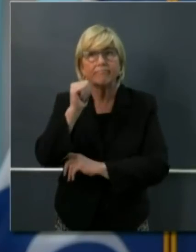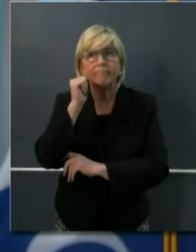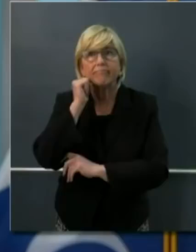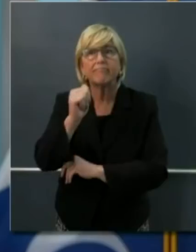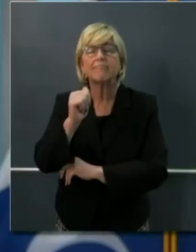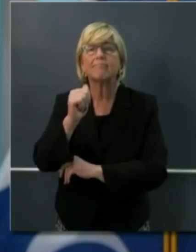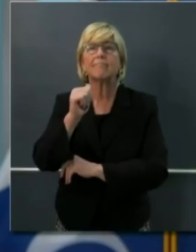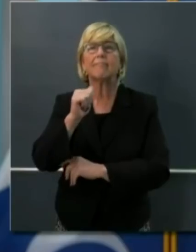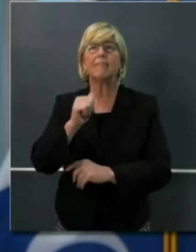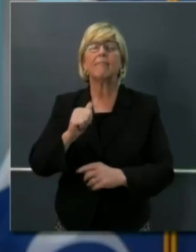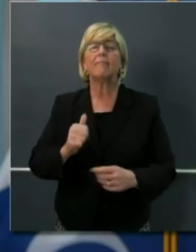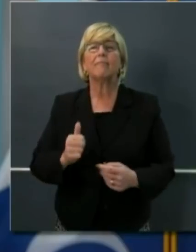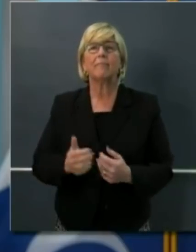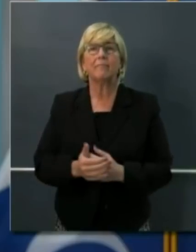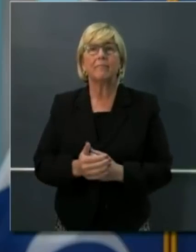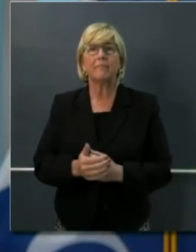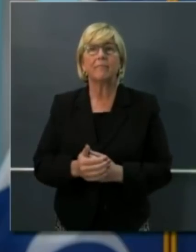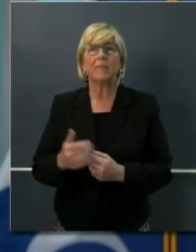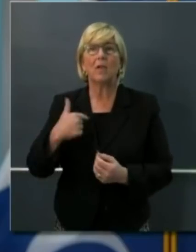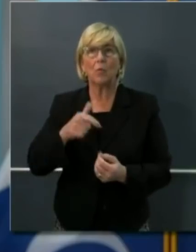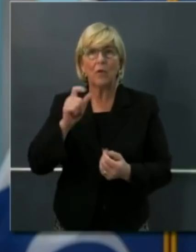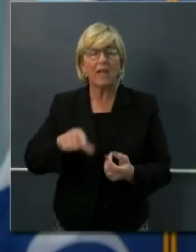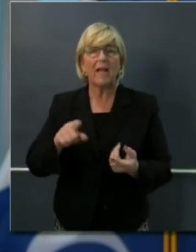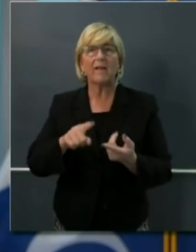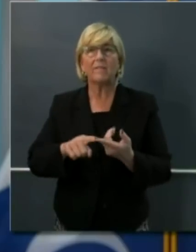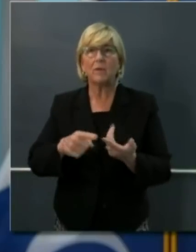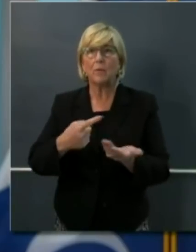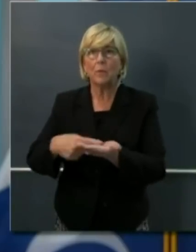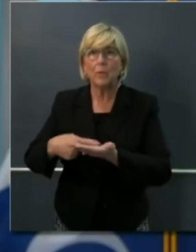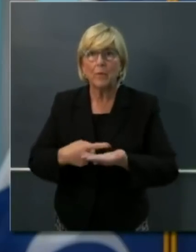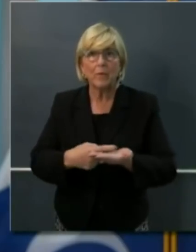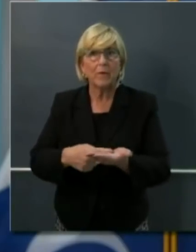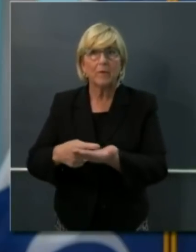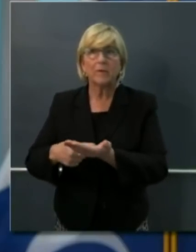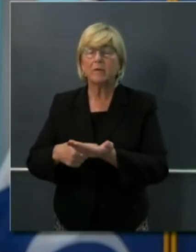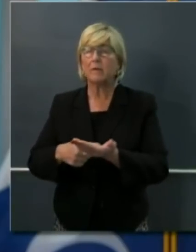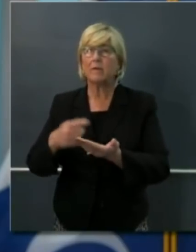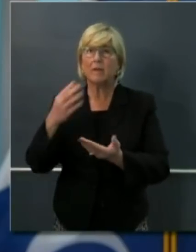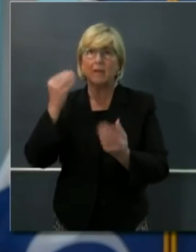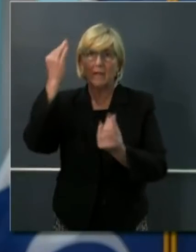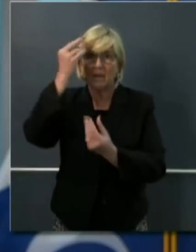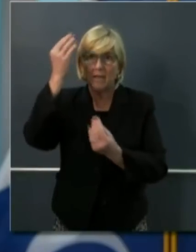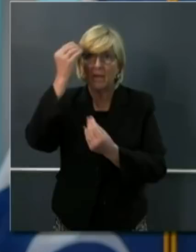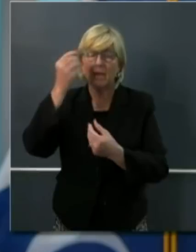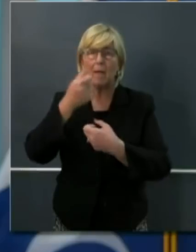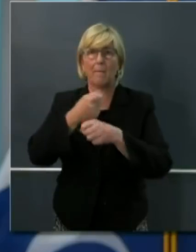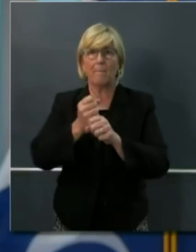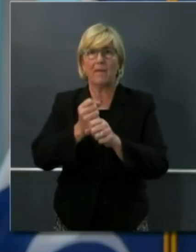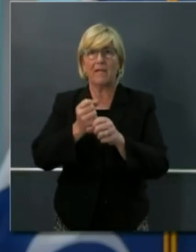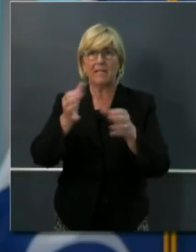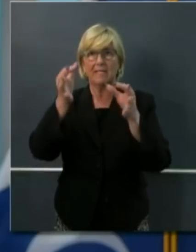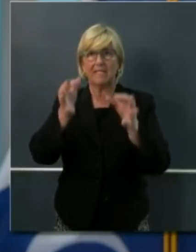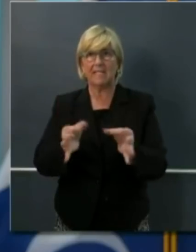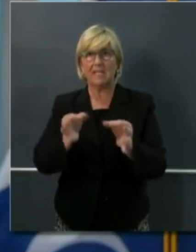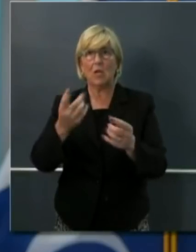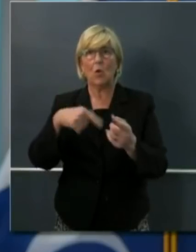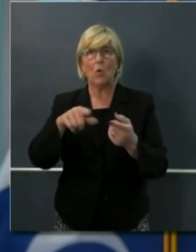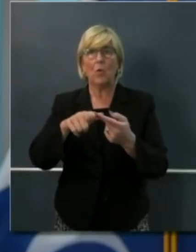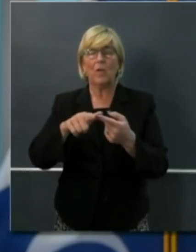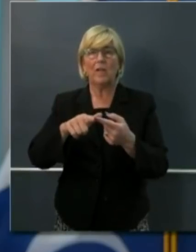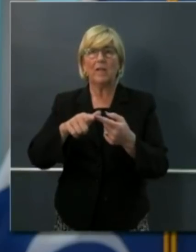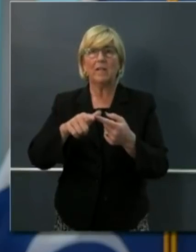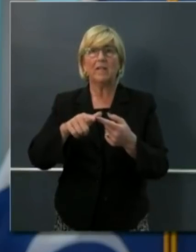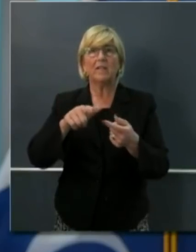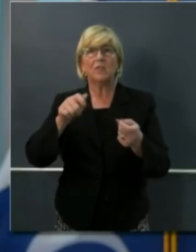in terms, again, of this dimmer, not light switch, that we are advancing in terms of just beginning to